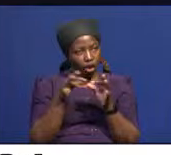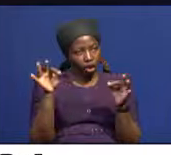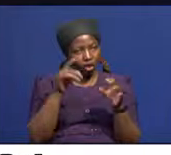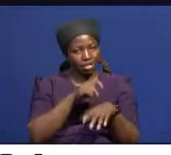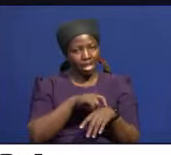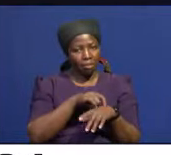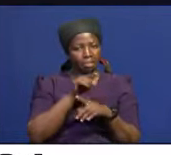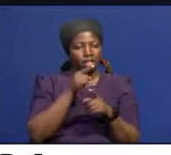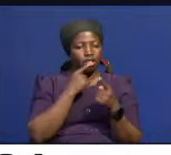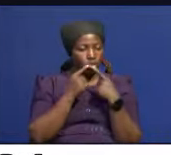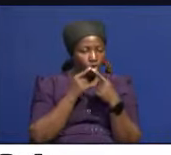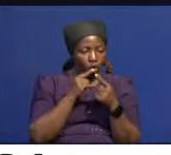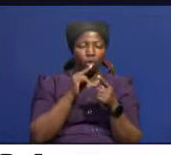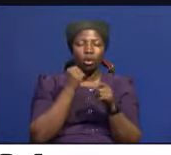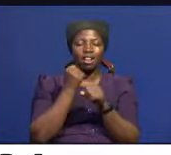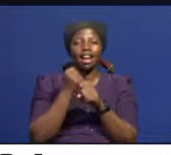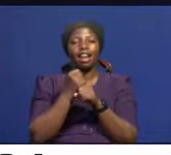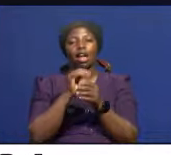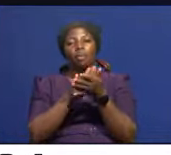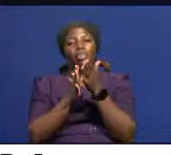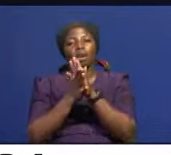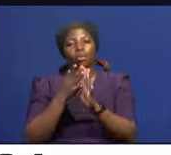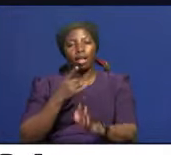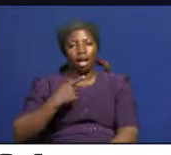was done without us.